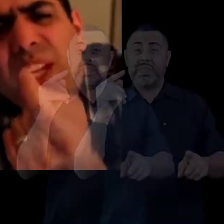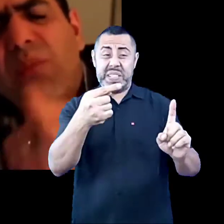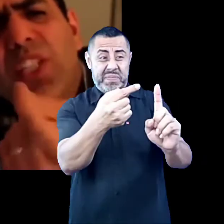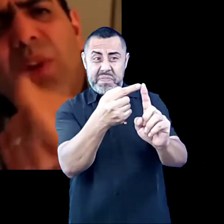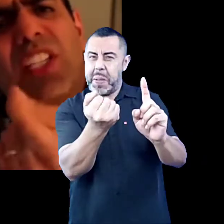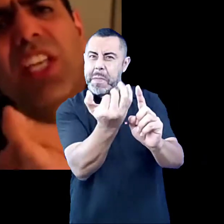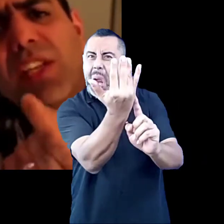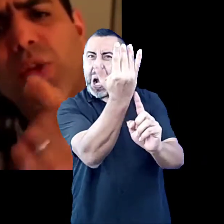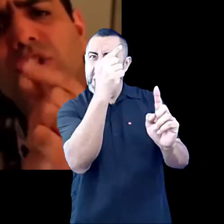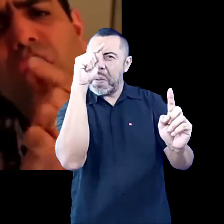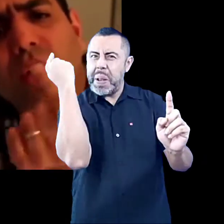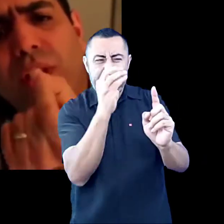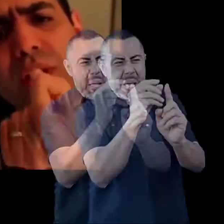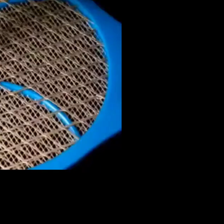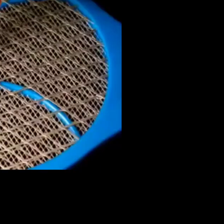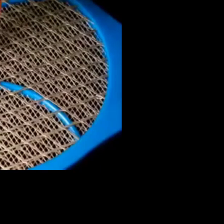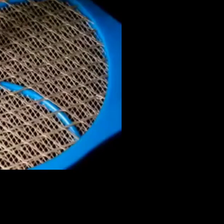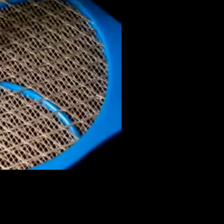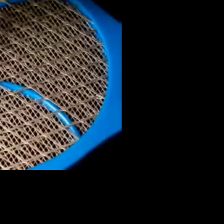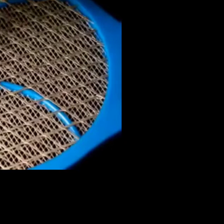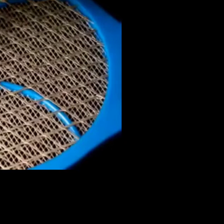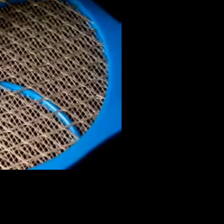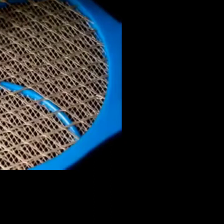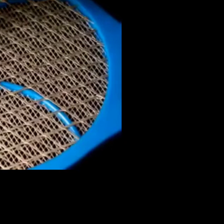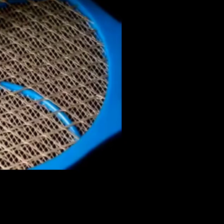Ow! But it burns my skin into a charcoal.